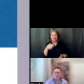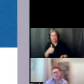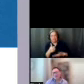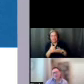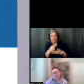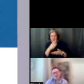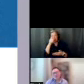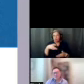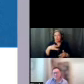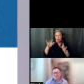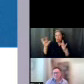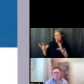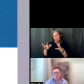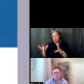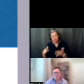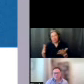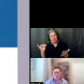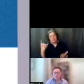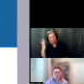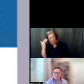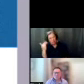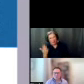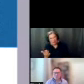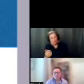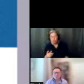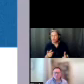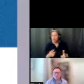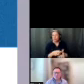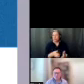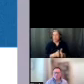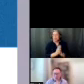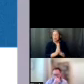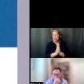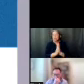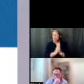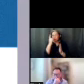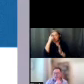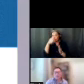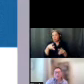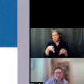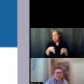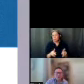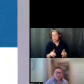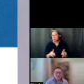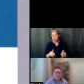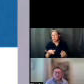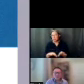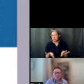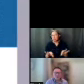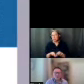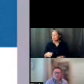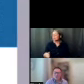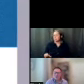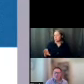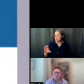I think like kind of like what you point out, asking for permission is very important. Thank you. Yeah. No, thank you, Cindy. Yeah.